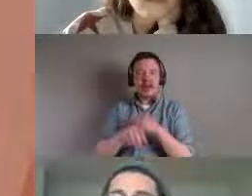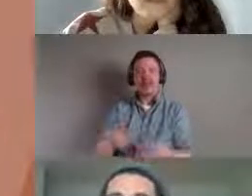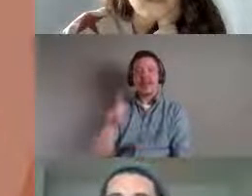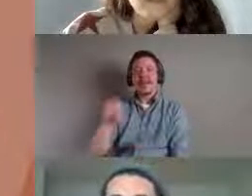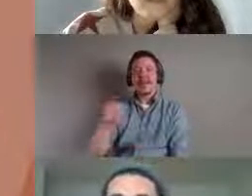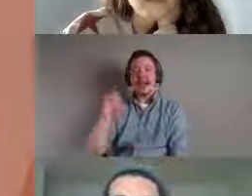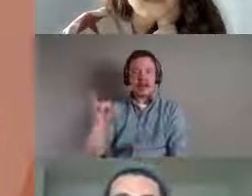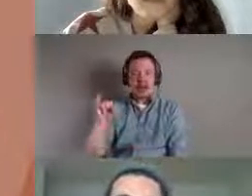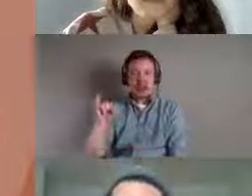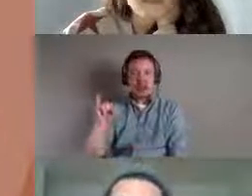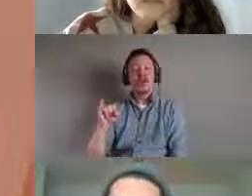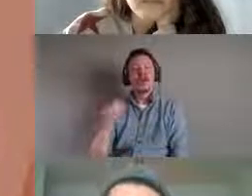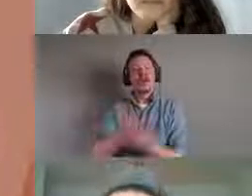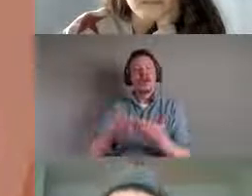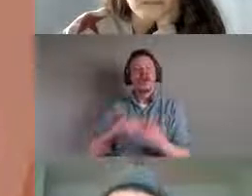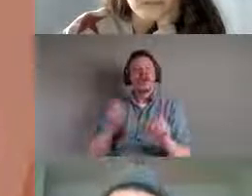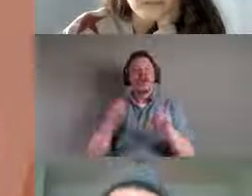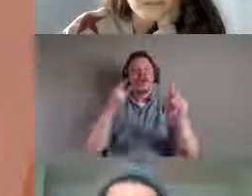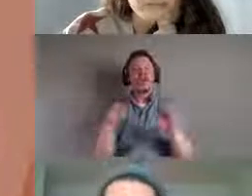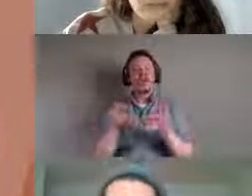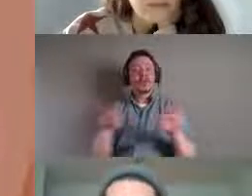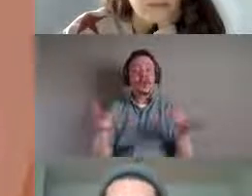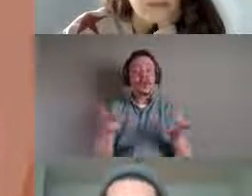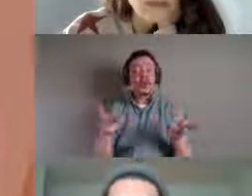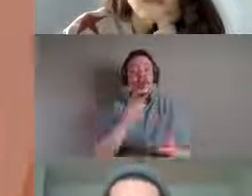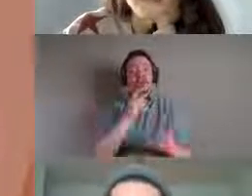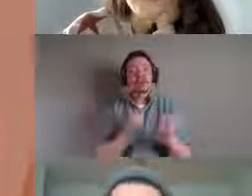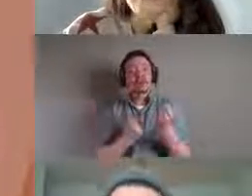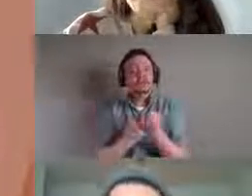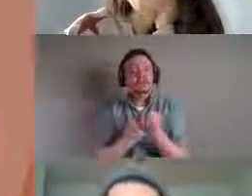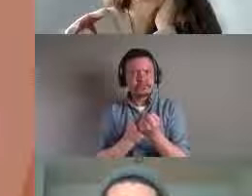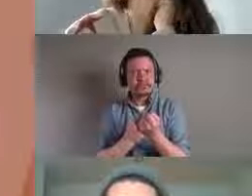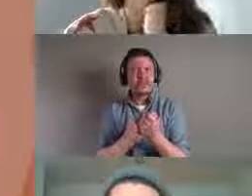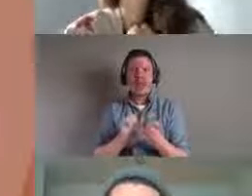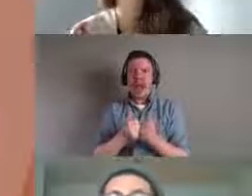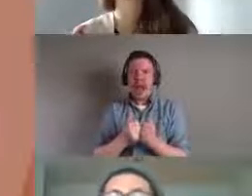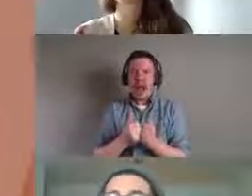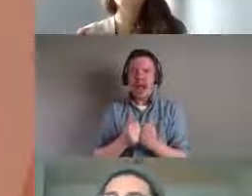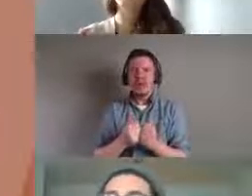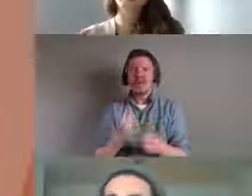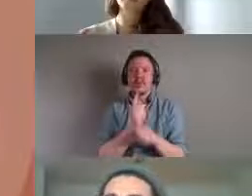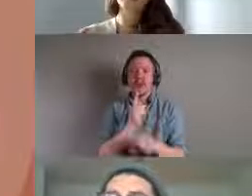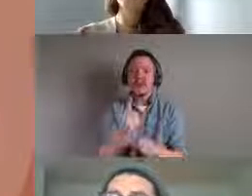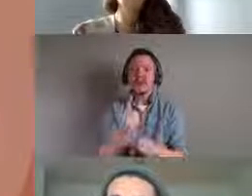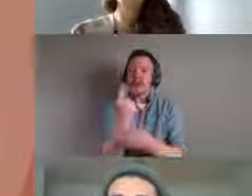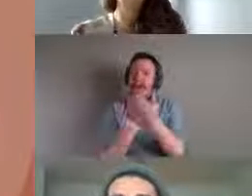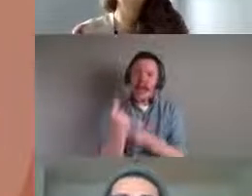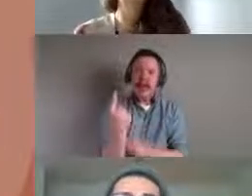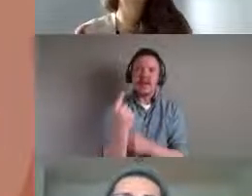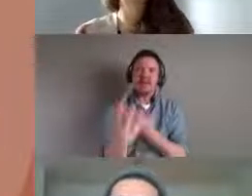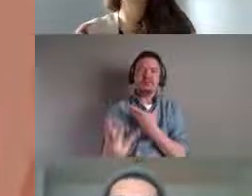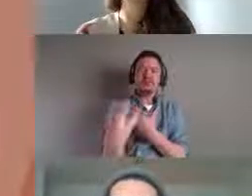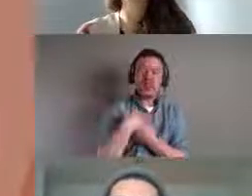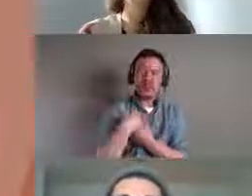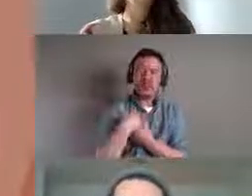And part of our mission statement is like really supporting the idea of like, how can we make sure everyone can participate in culture,